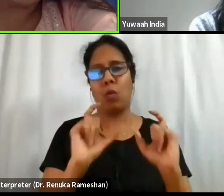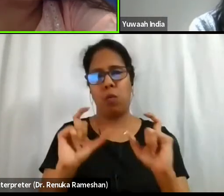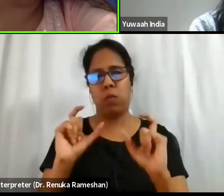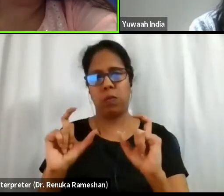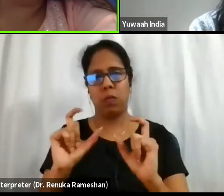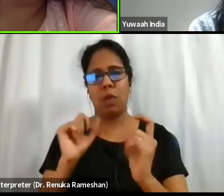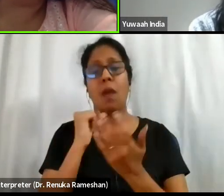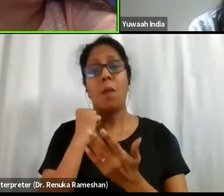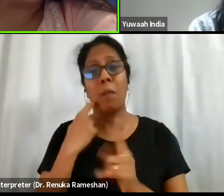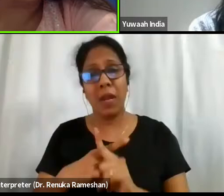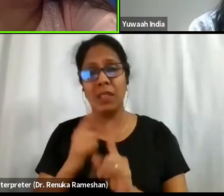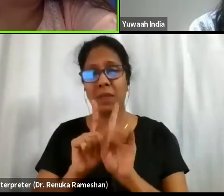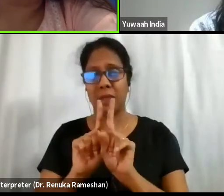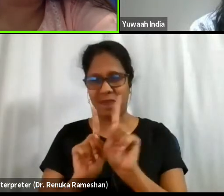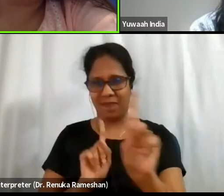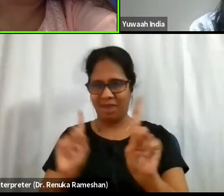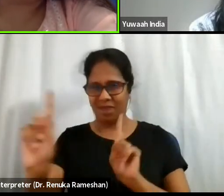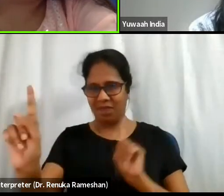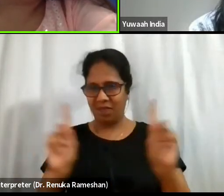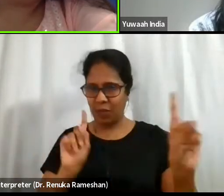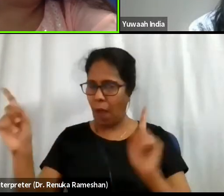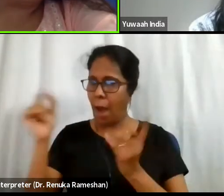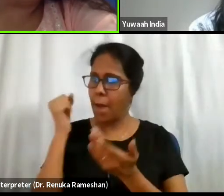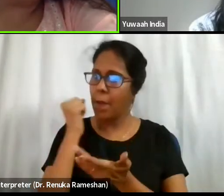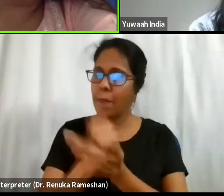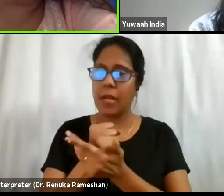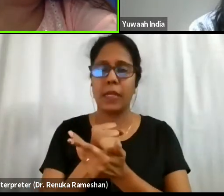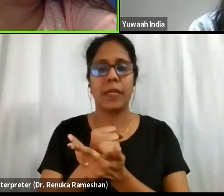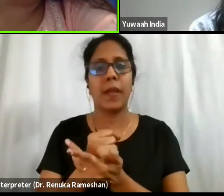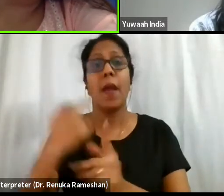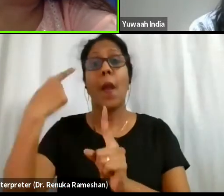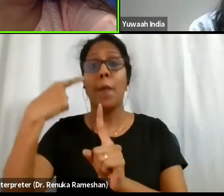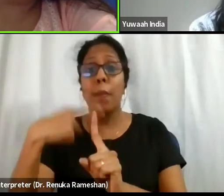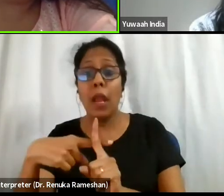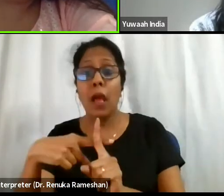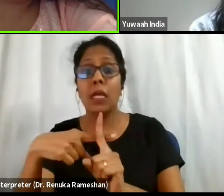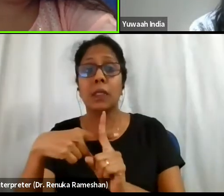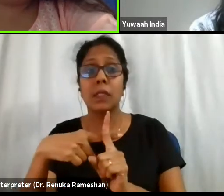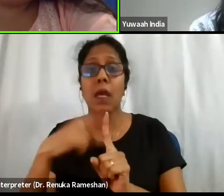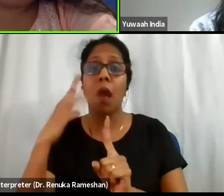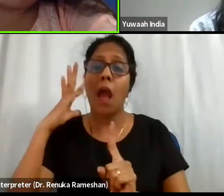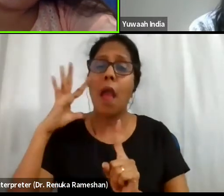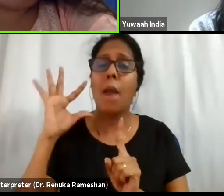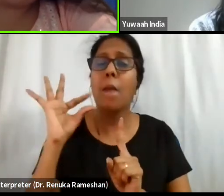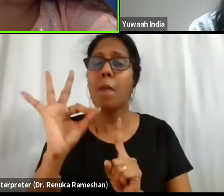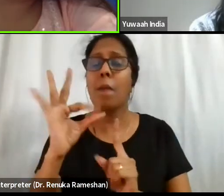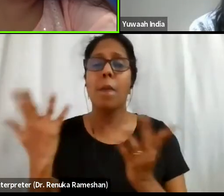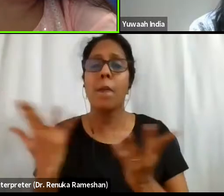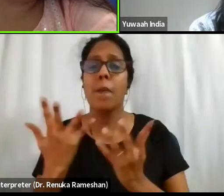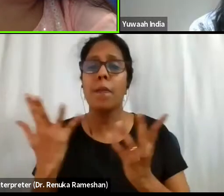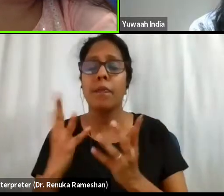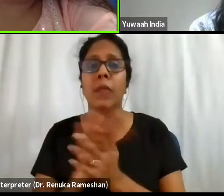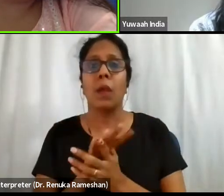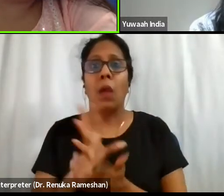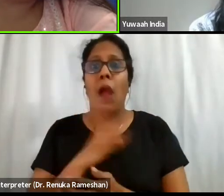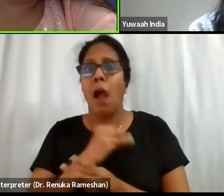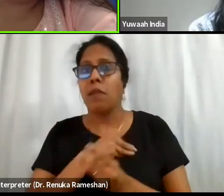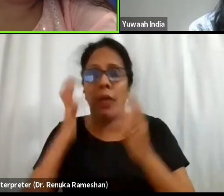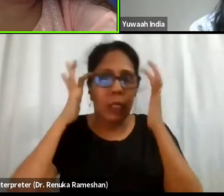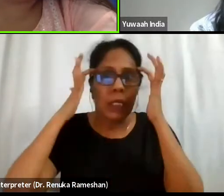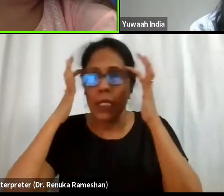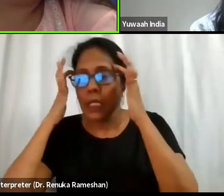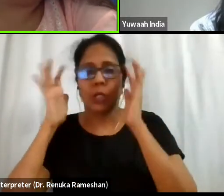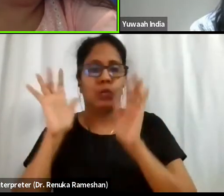safe distancing, social distancing, but at the same time, panic should not